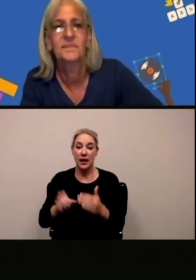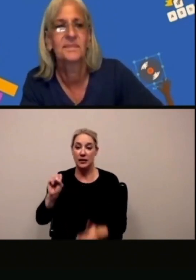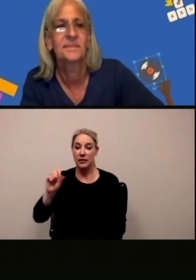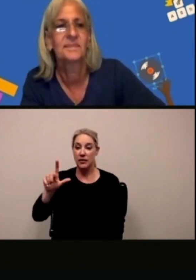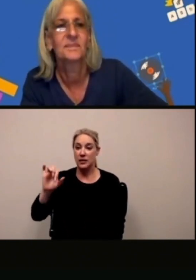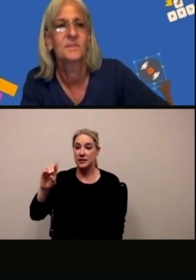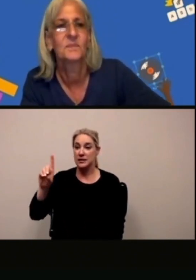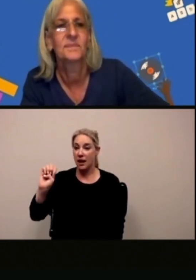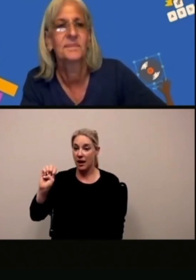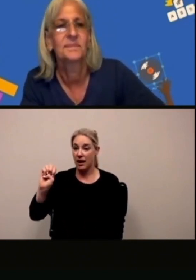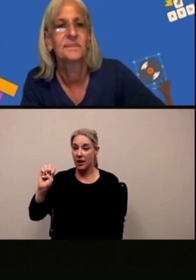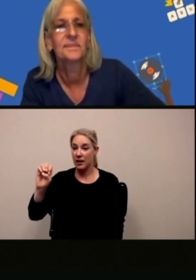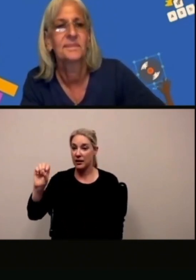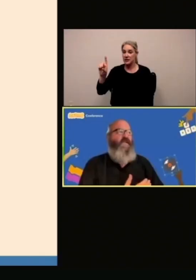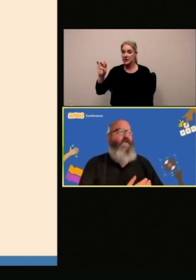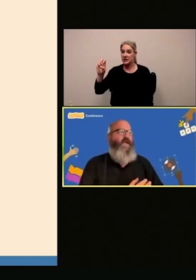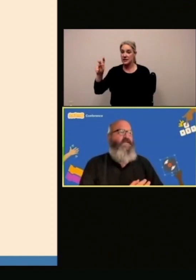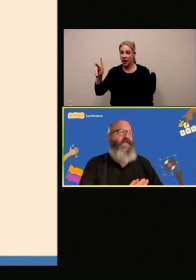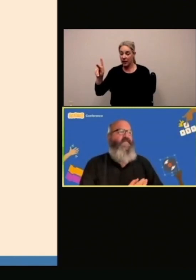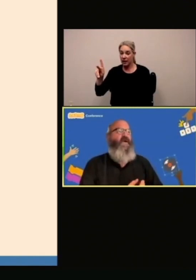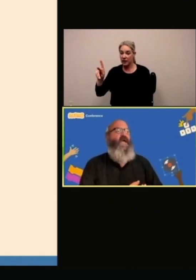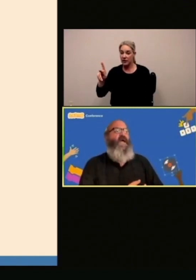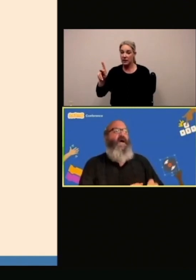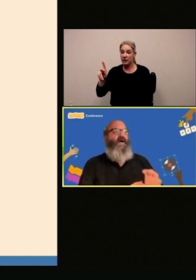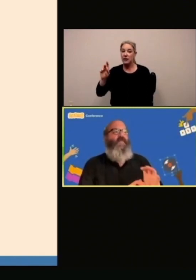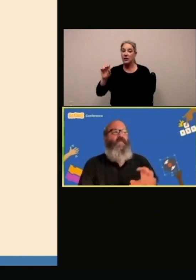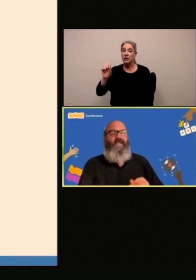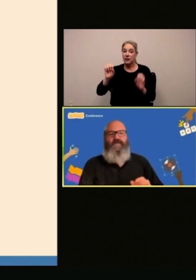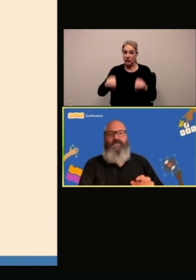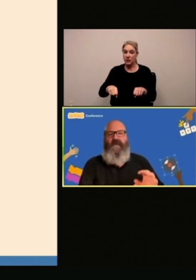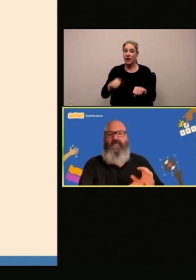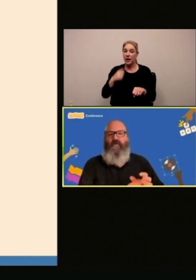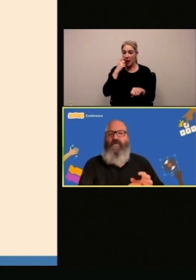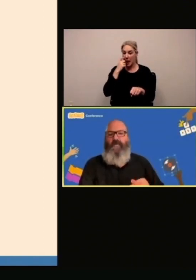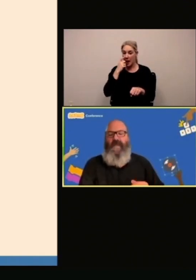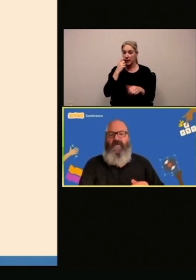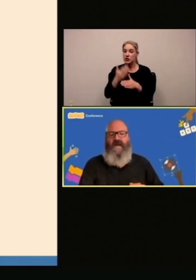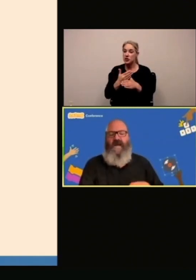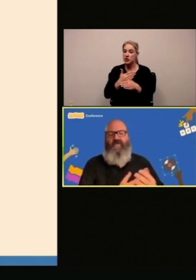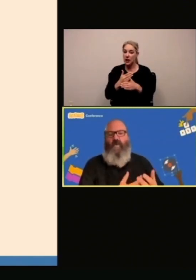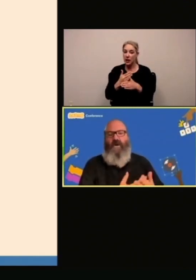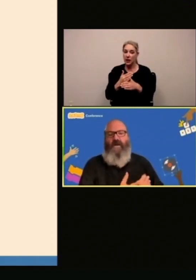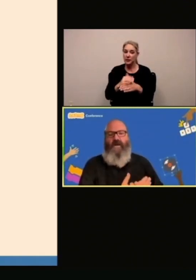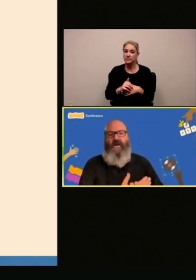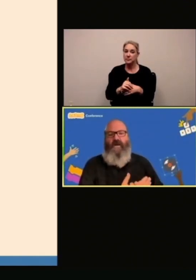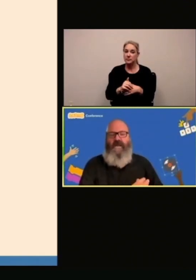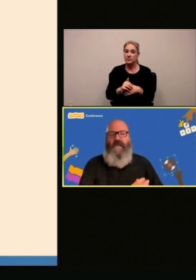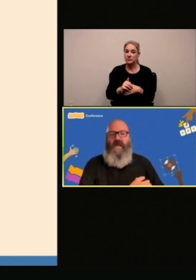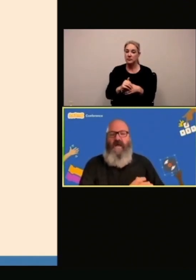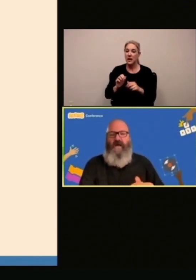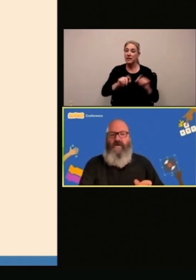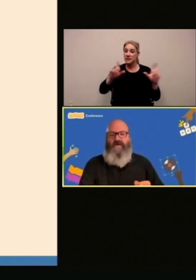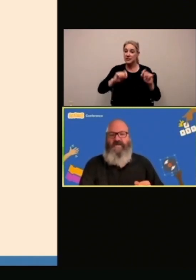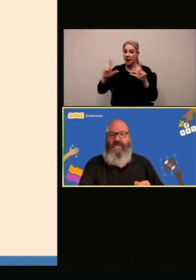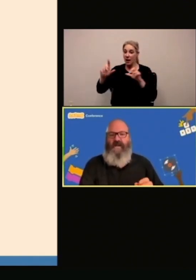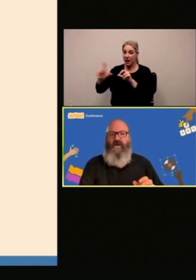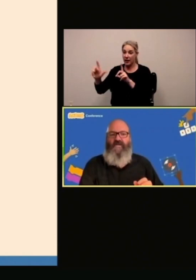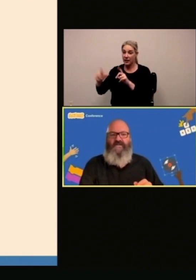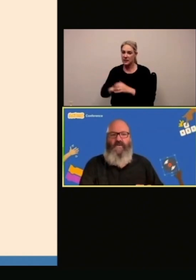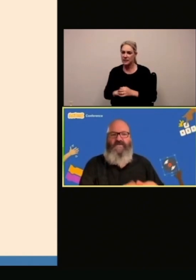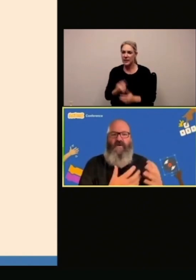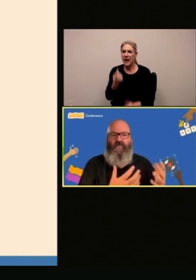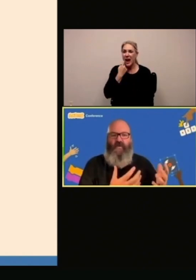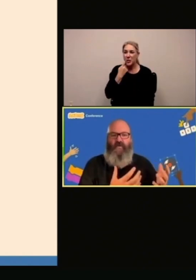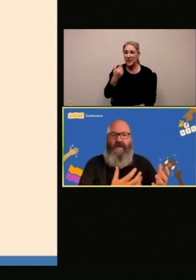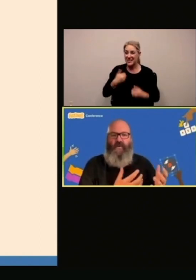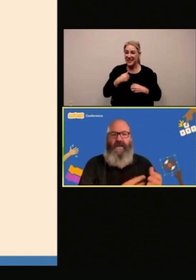are linked. So the coding with feeling unit is in there. The lesson plan for the making faces I have to work on. Unfortunately, I recently had COVID,